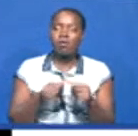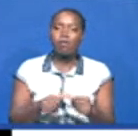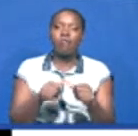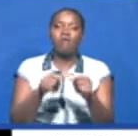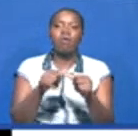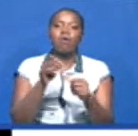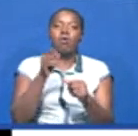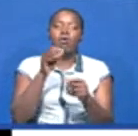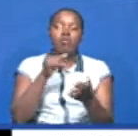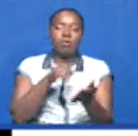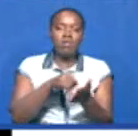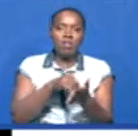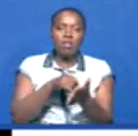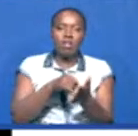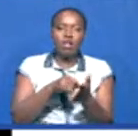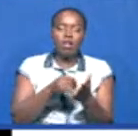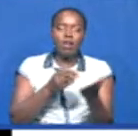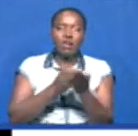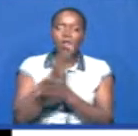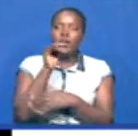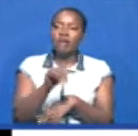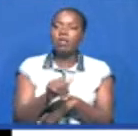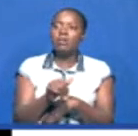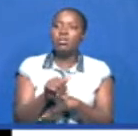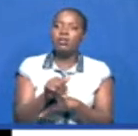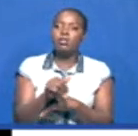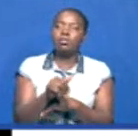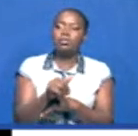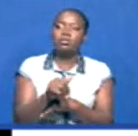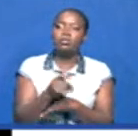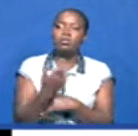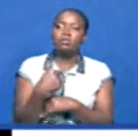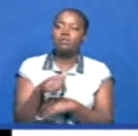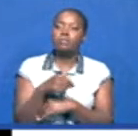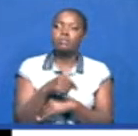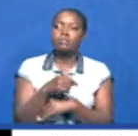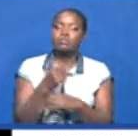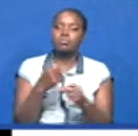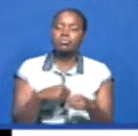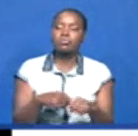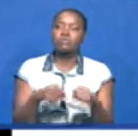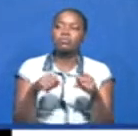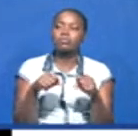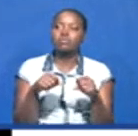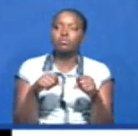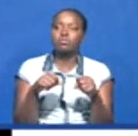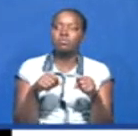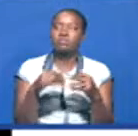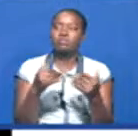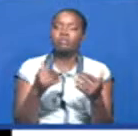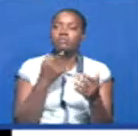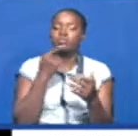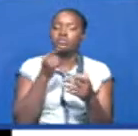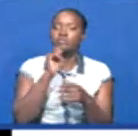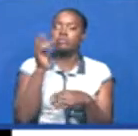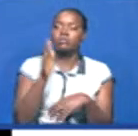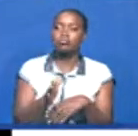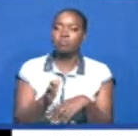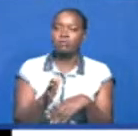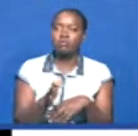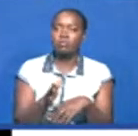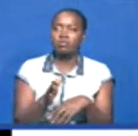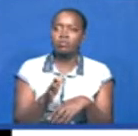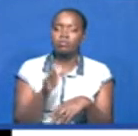involved to ensure that we are able now to assure Kenyans